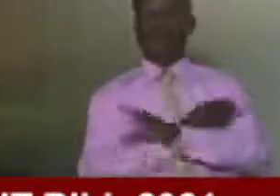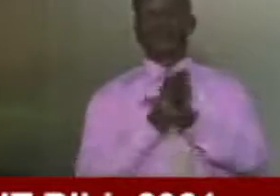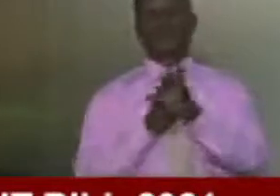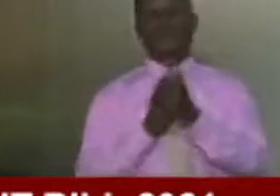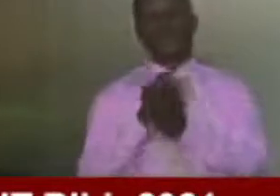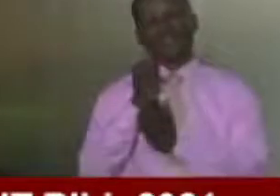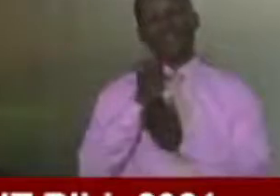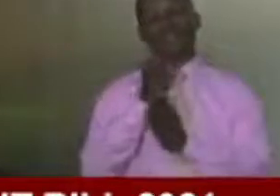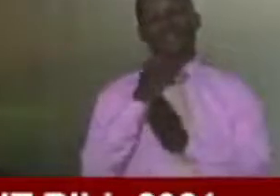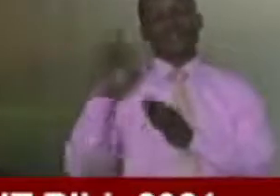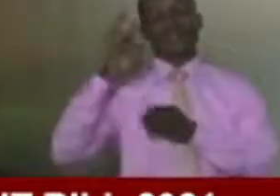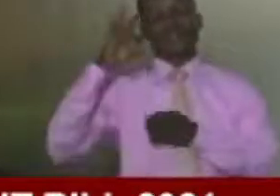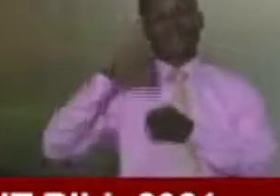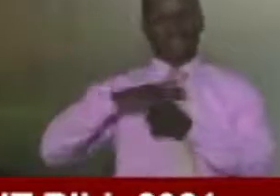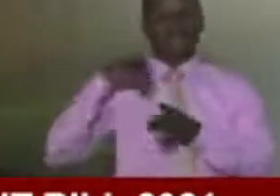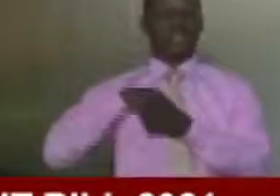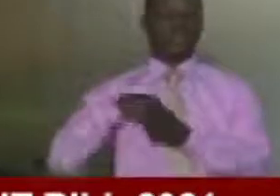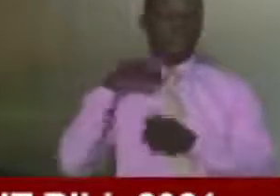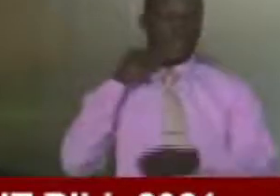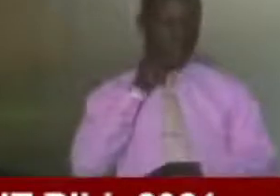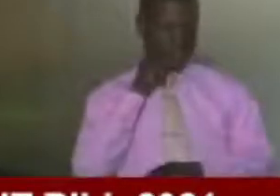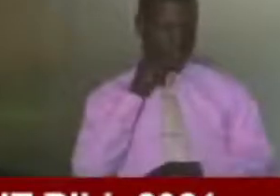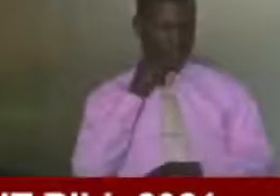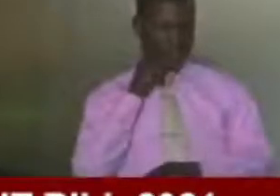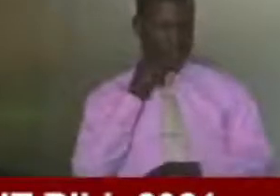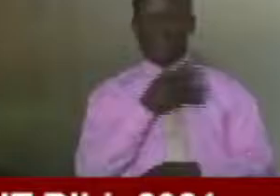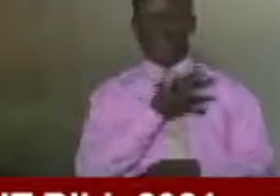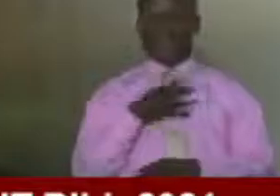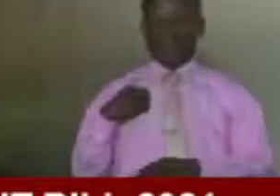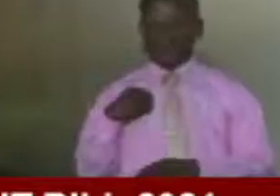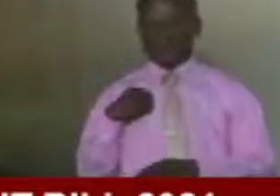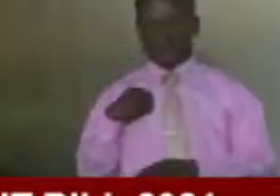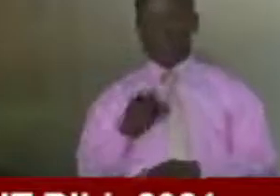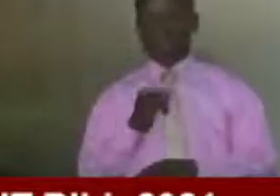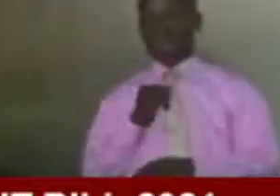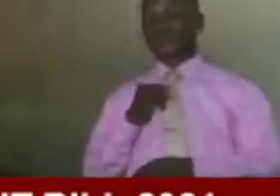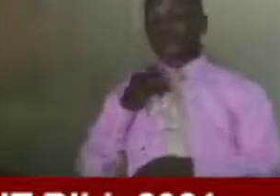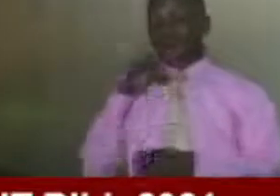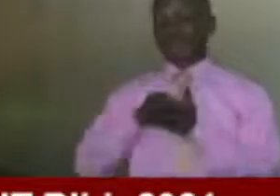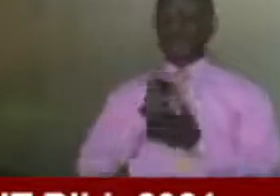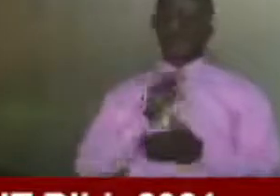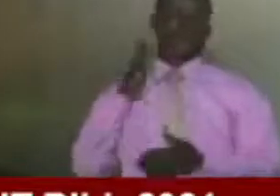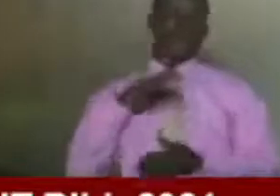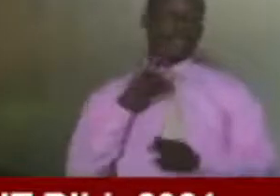of elections in Nigeria. And I think that I would like, you know, to